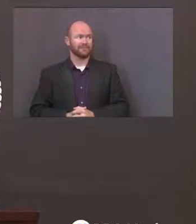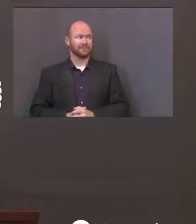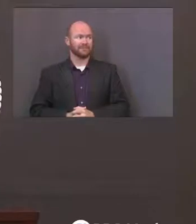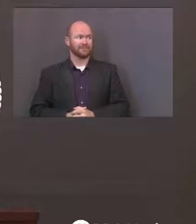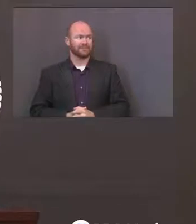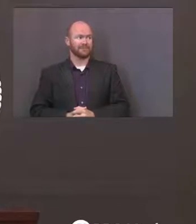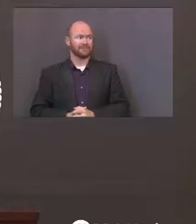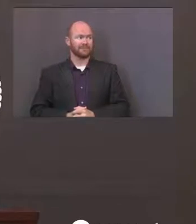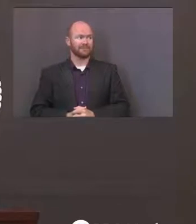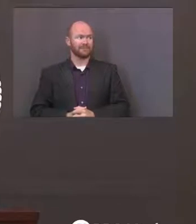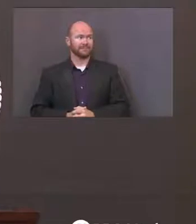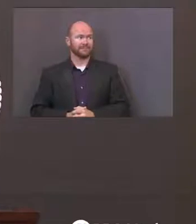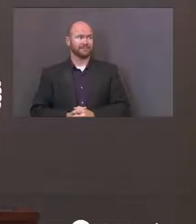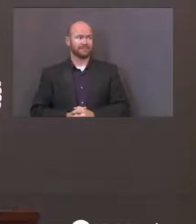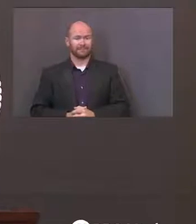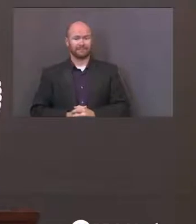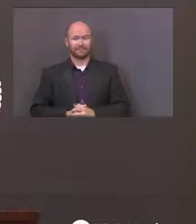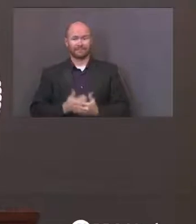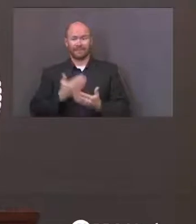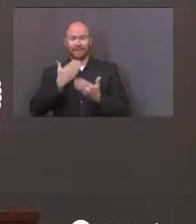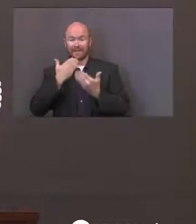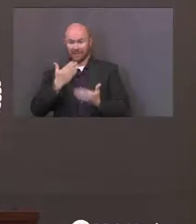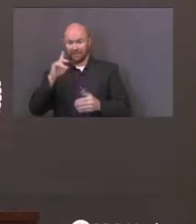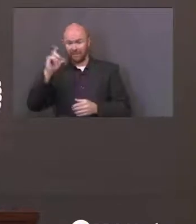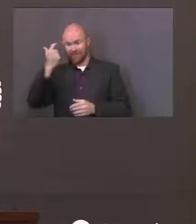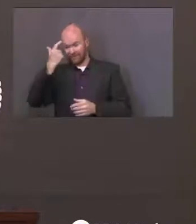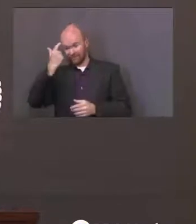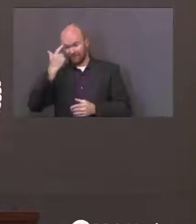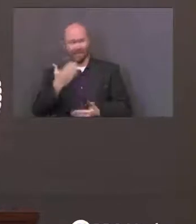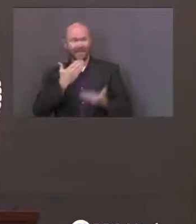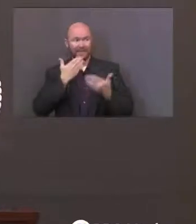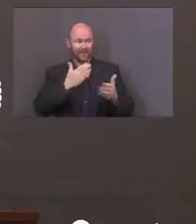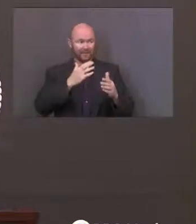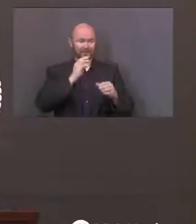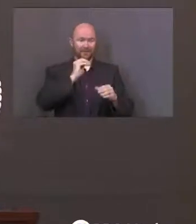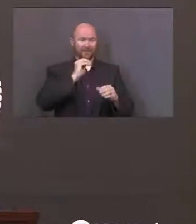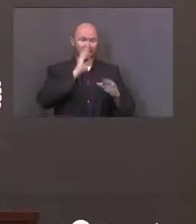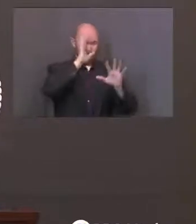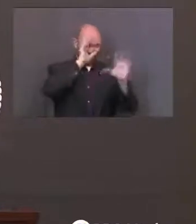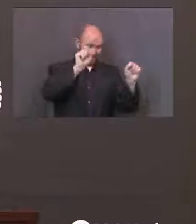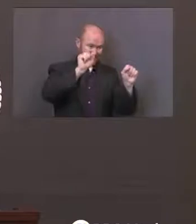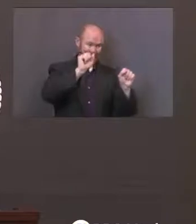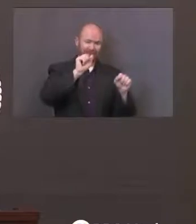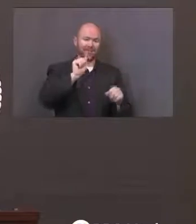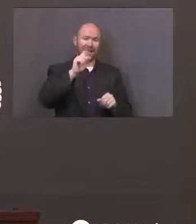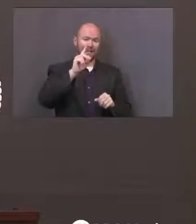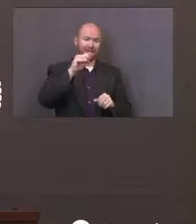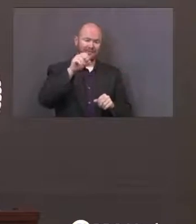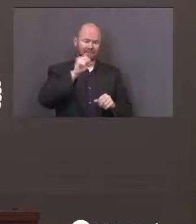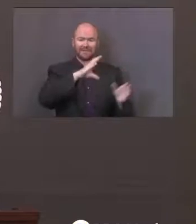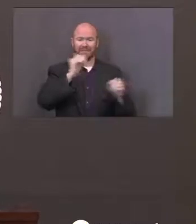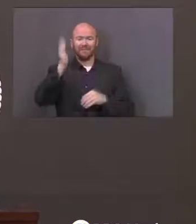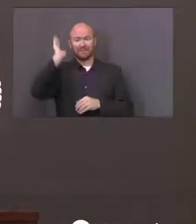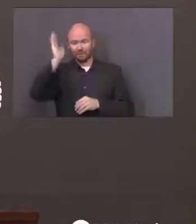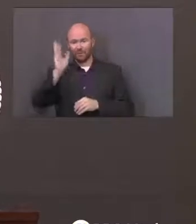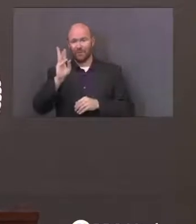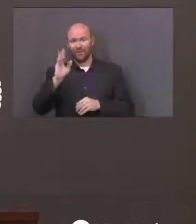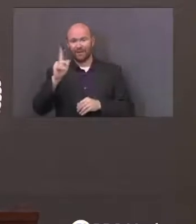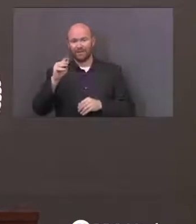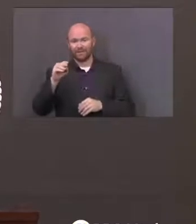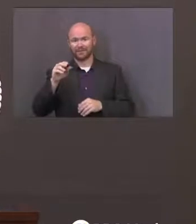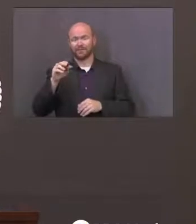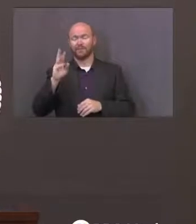Thank you, Governor, and thank you, Mr. President, Mr. Speaker, for your incredible work. As the